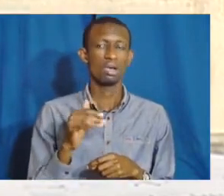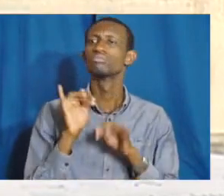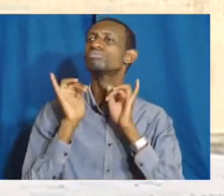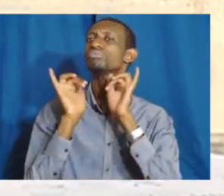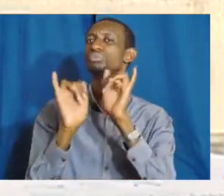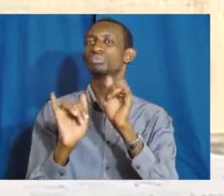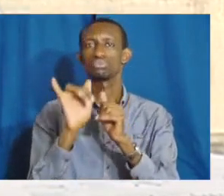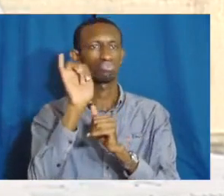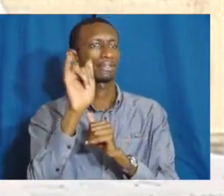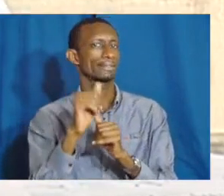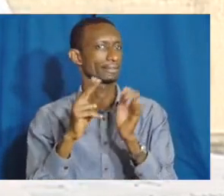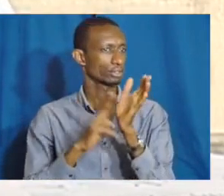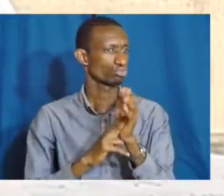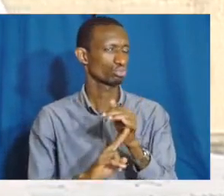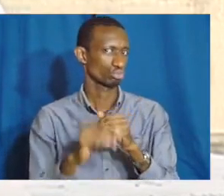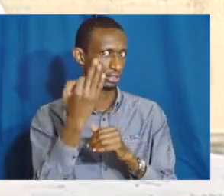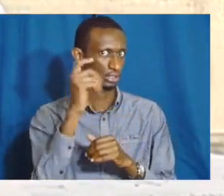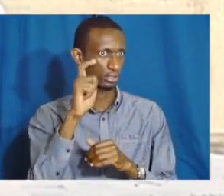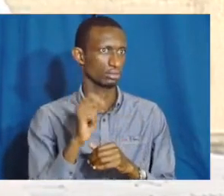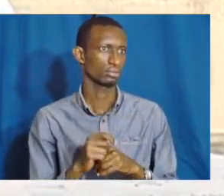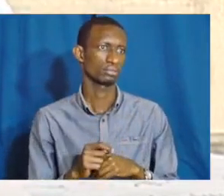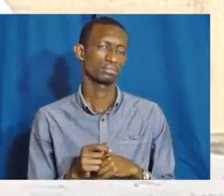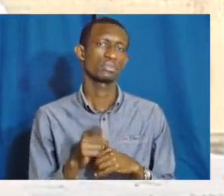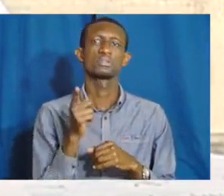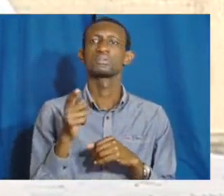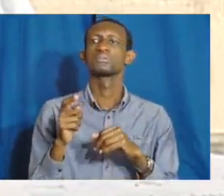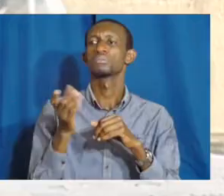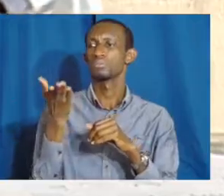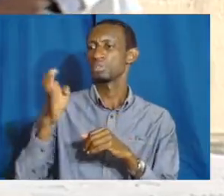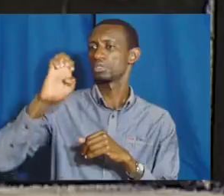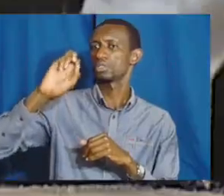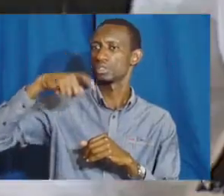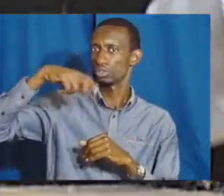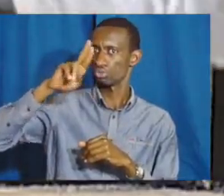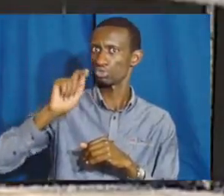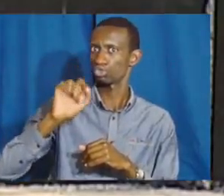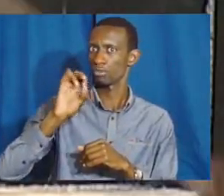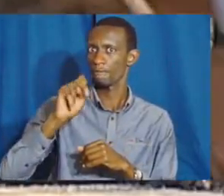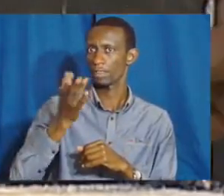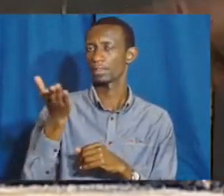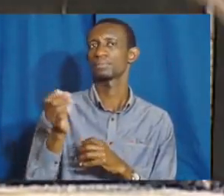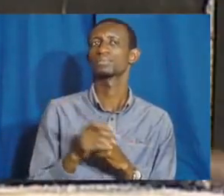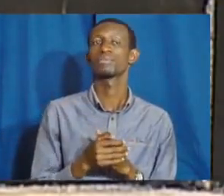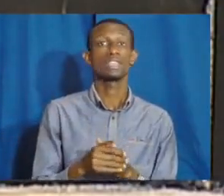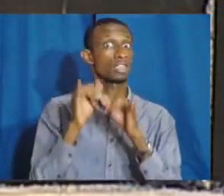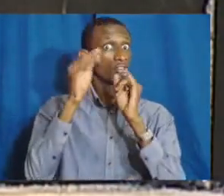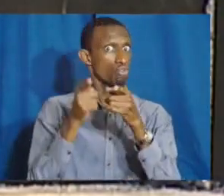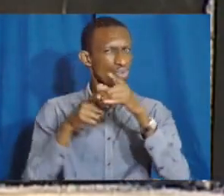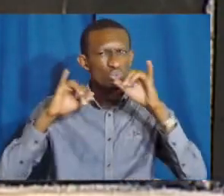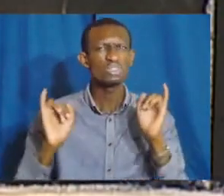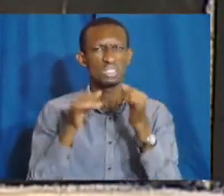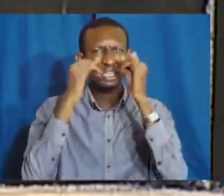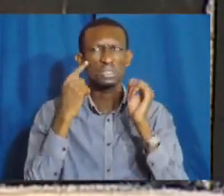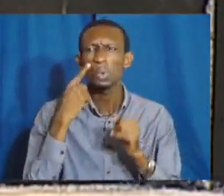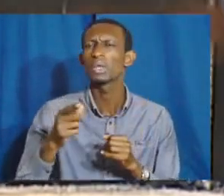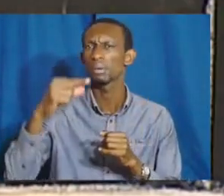with y equals to negative x. This is our equation. If we try to see the gradient,